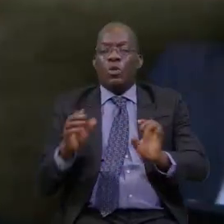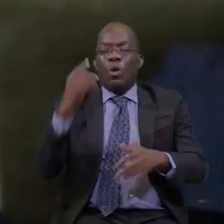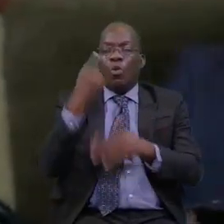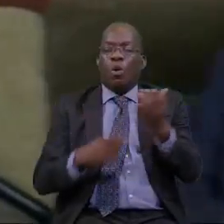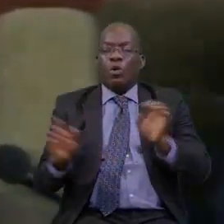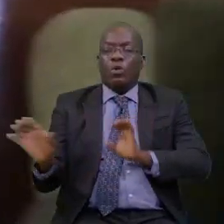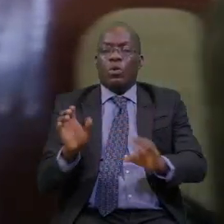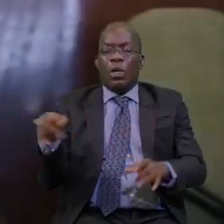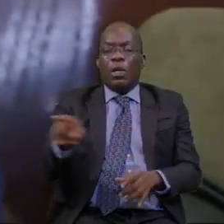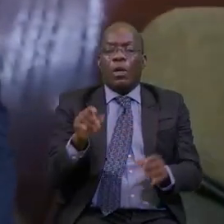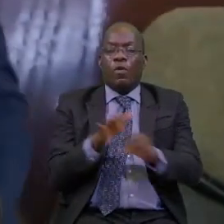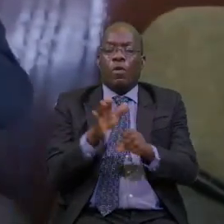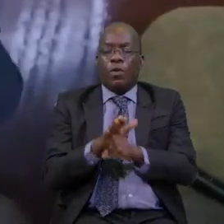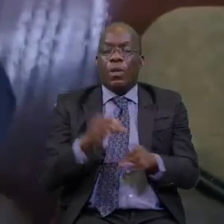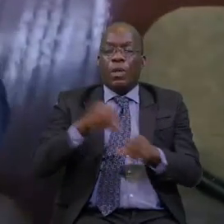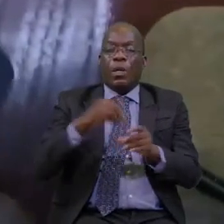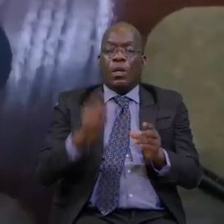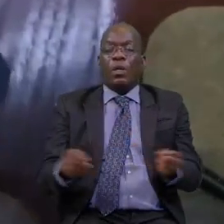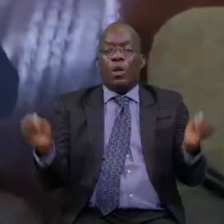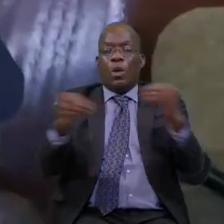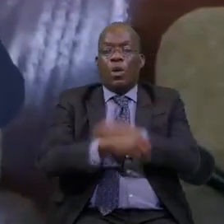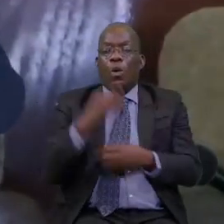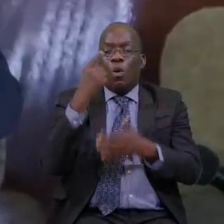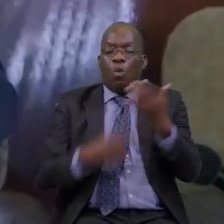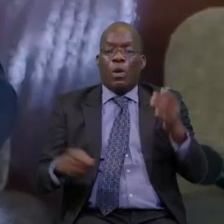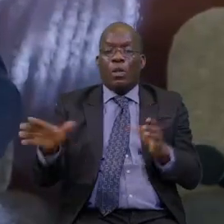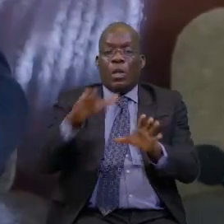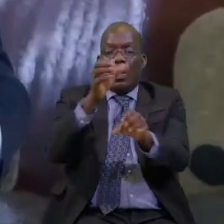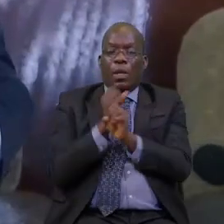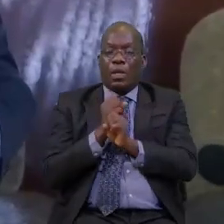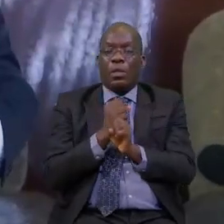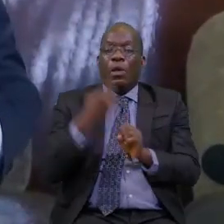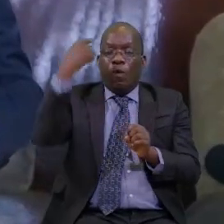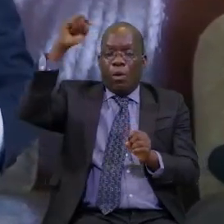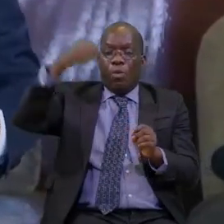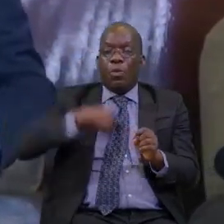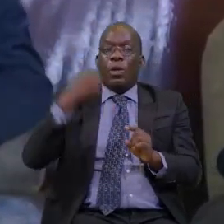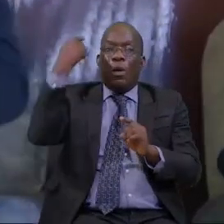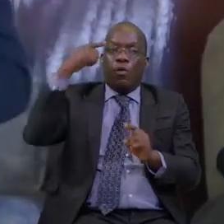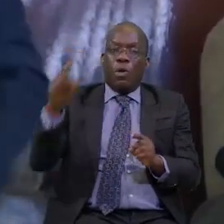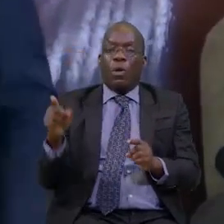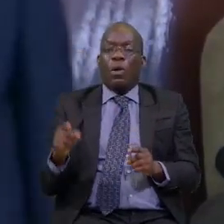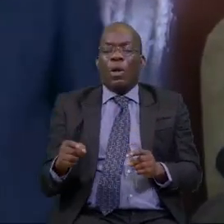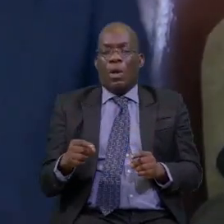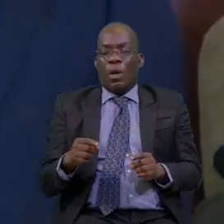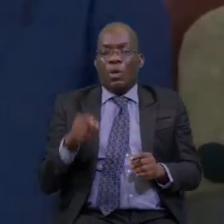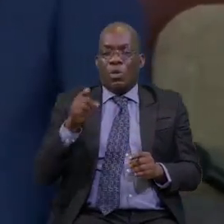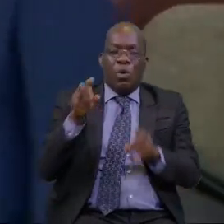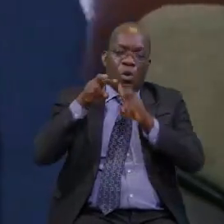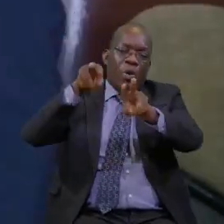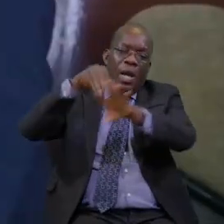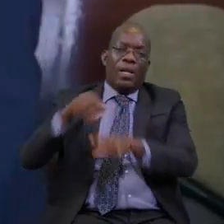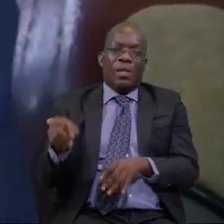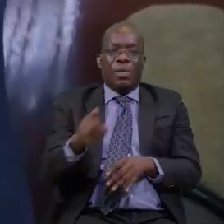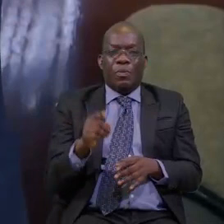company, and what they achieve for me, for you. You look at them. Is this a challenge in their lives